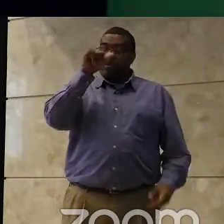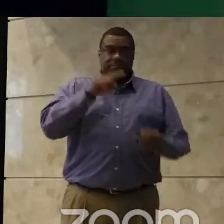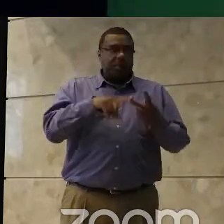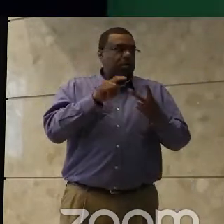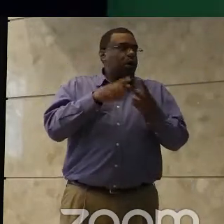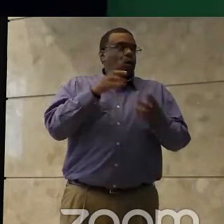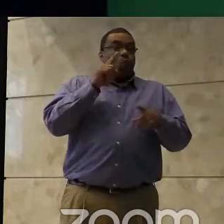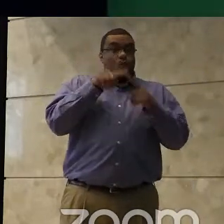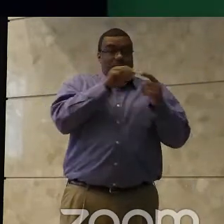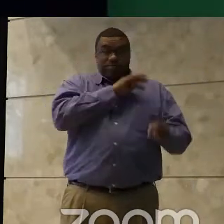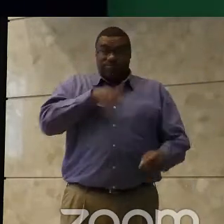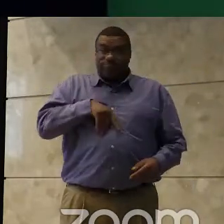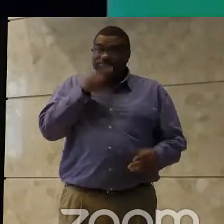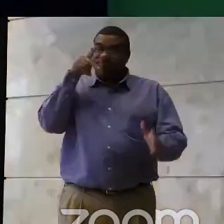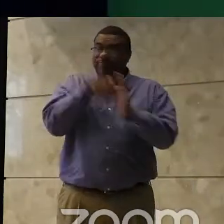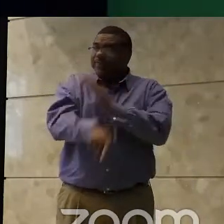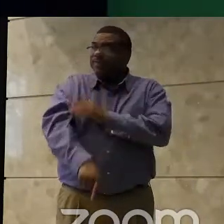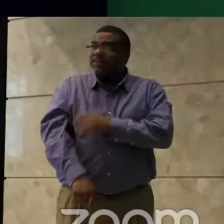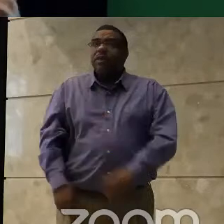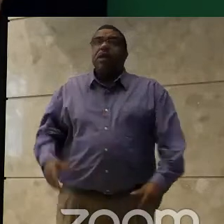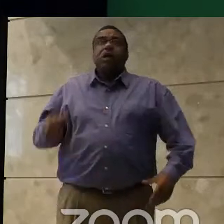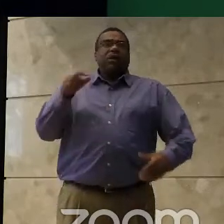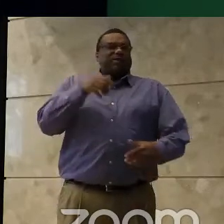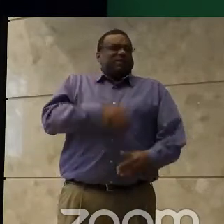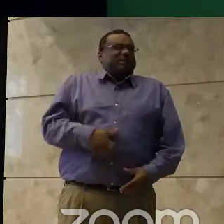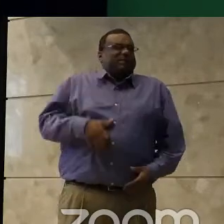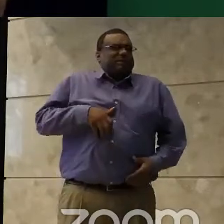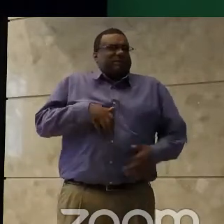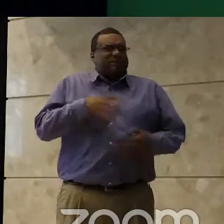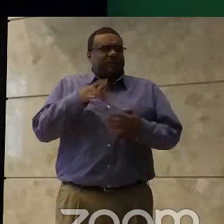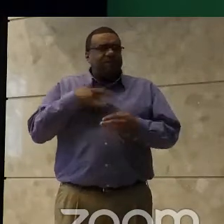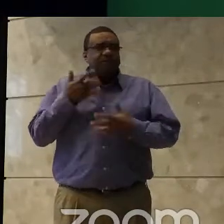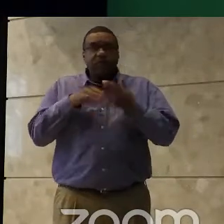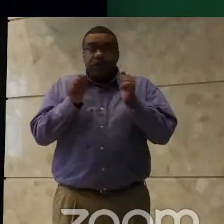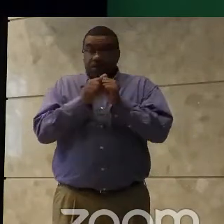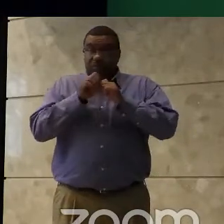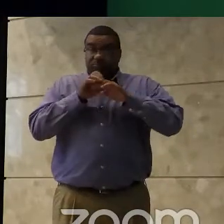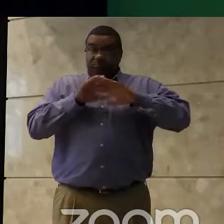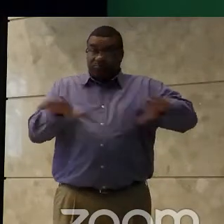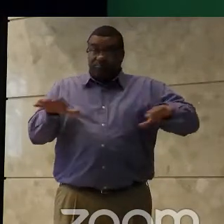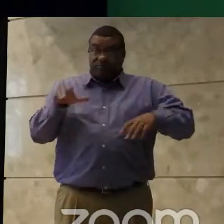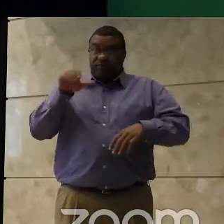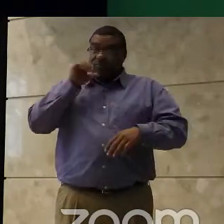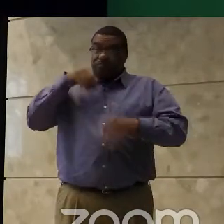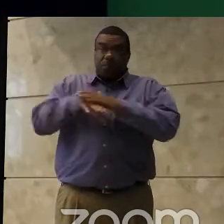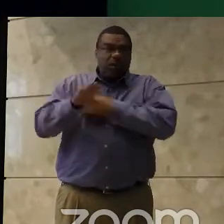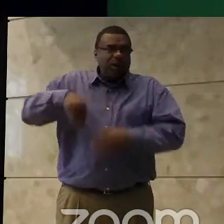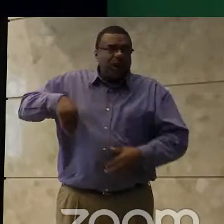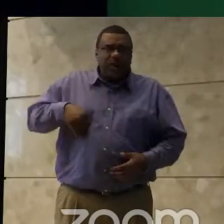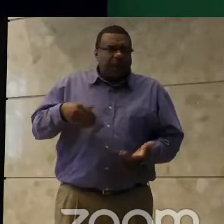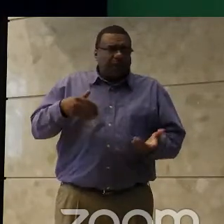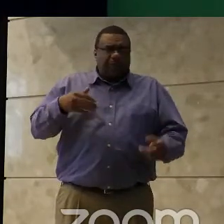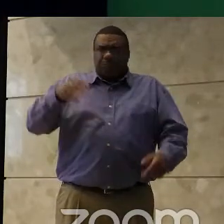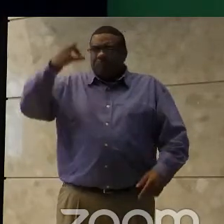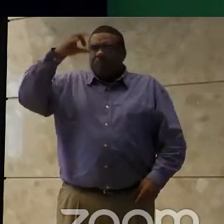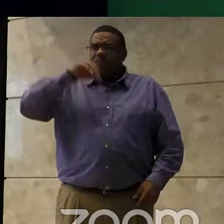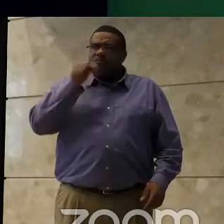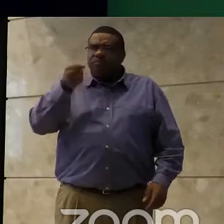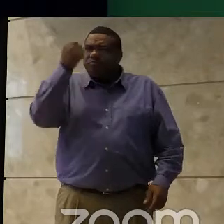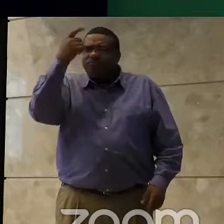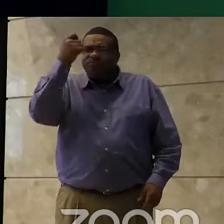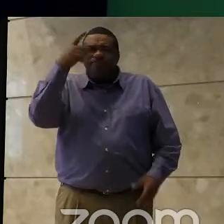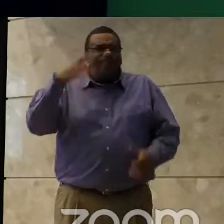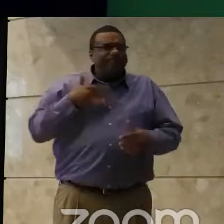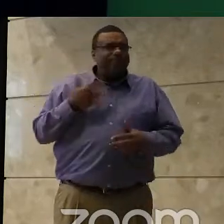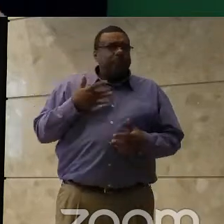There's a lump in your stomach that you'll always know. A child who was not in the world then can't know that same feeling. You get my point? And this